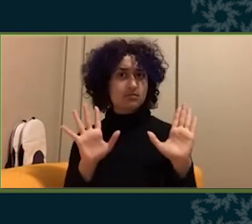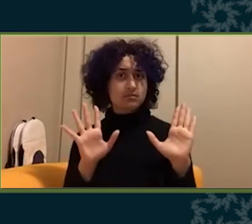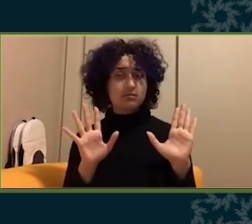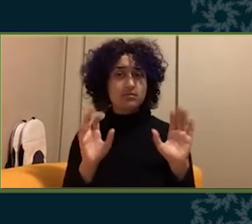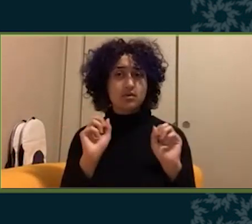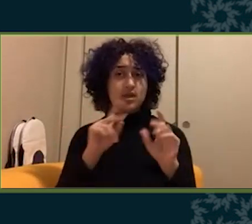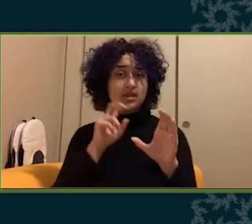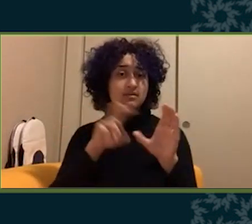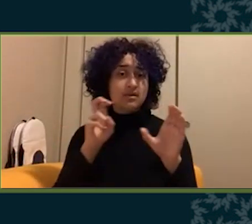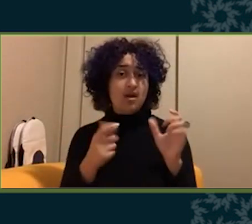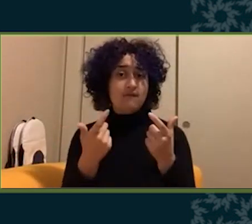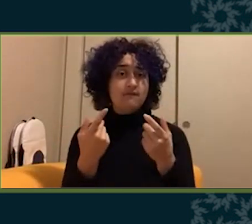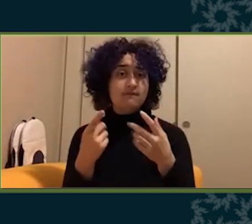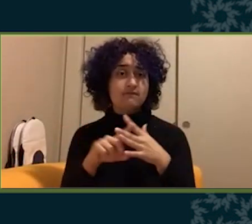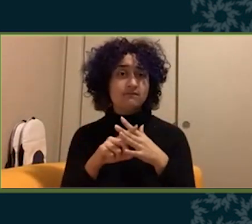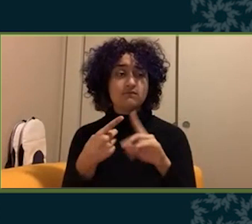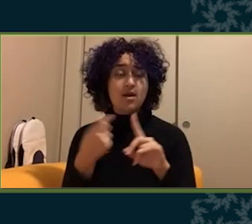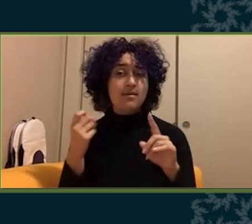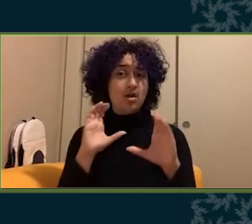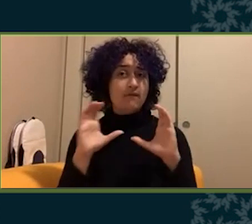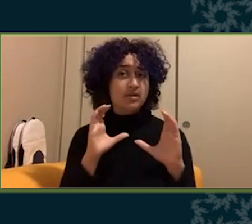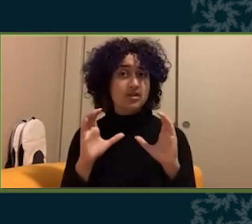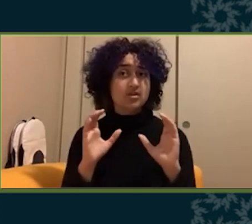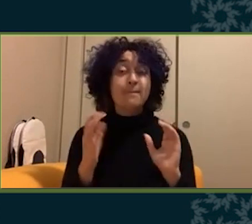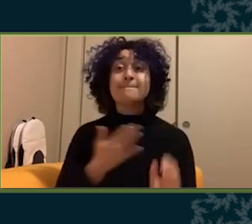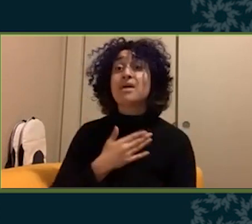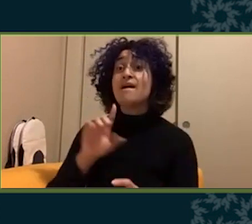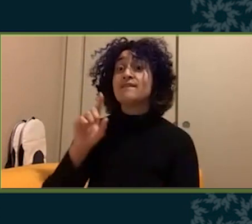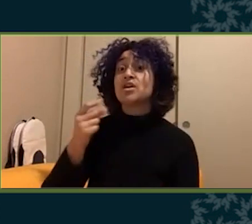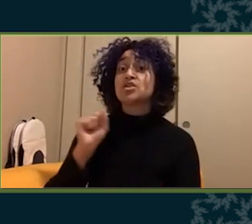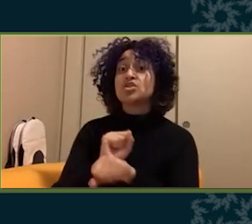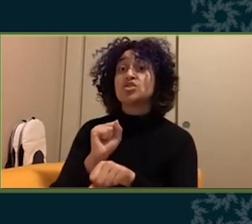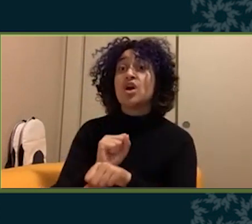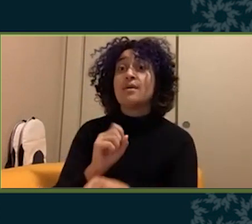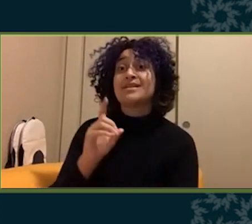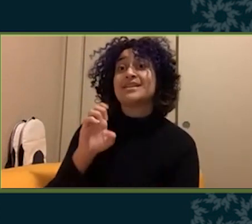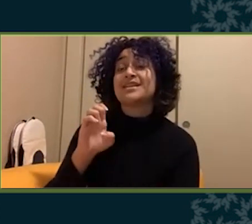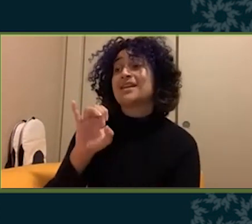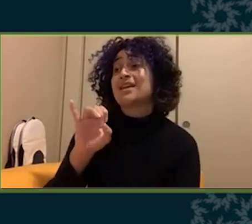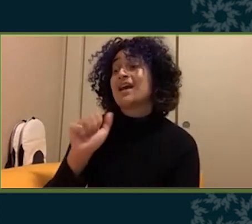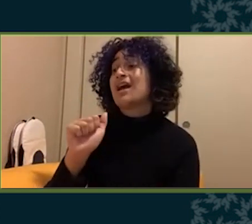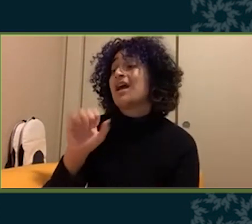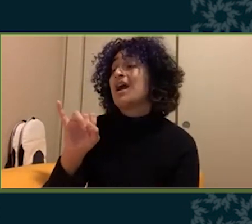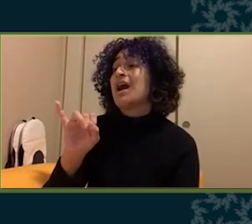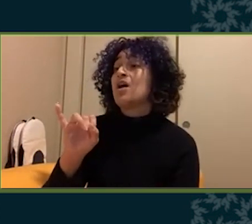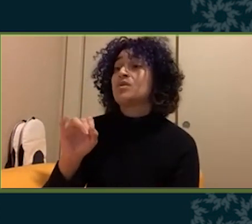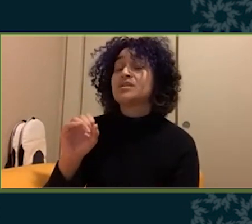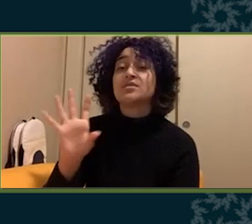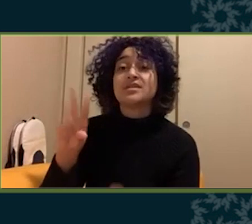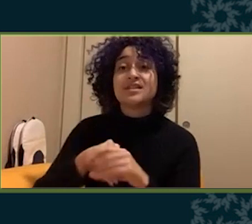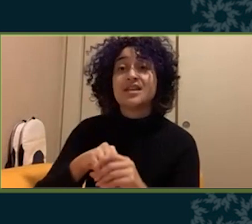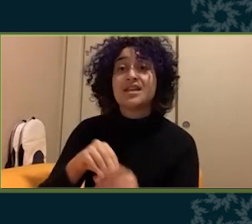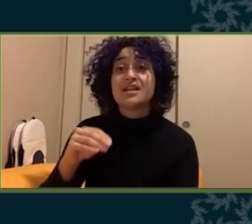activity. My first job in DEI was in Cook Ross right after the 2016 election. Howard